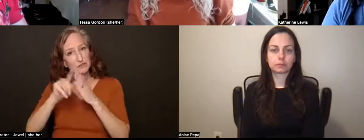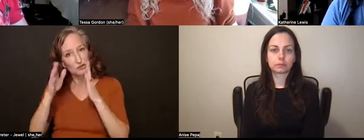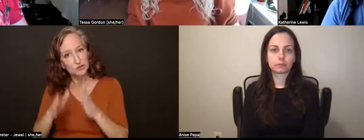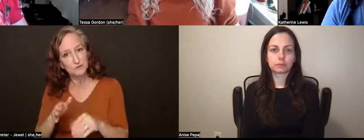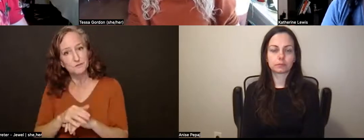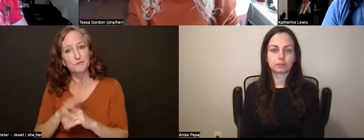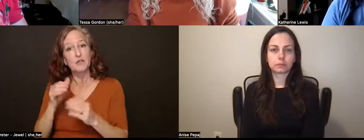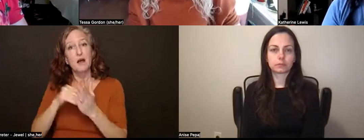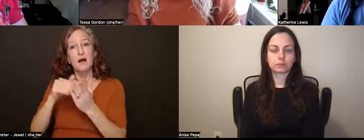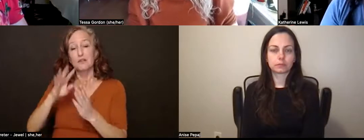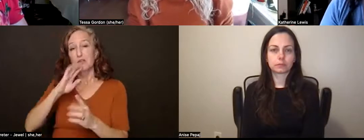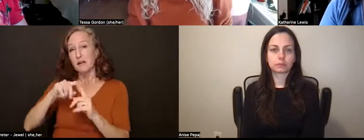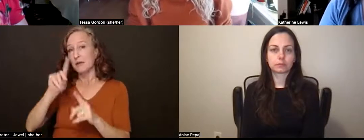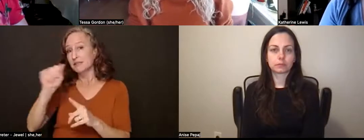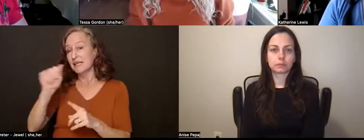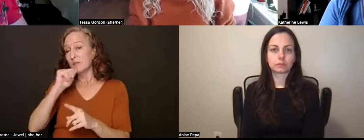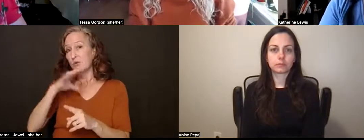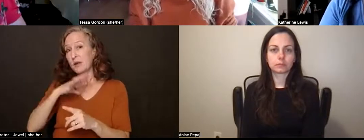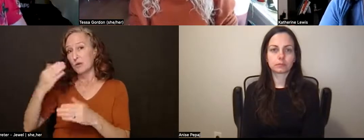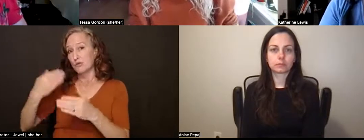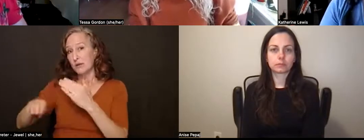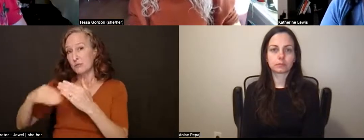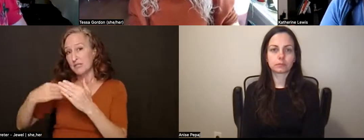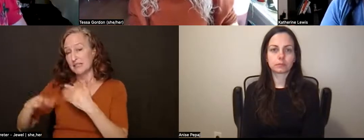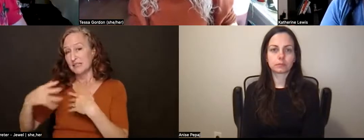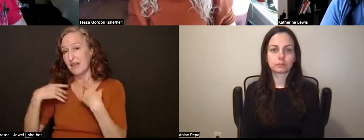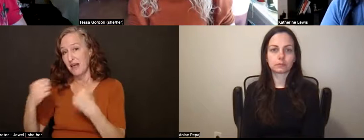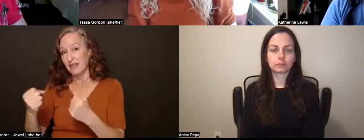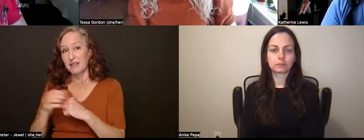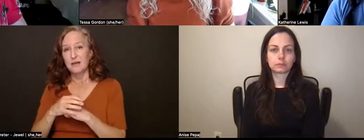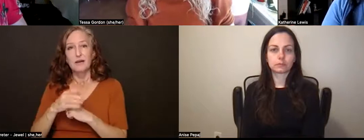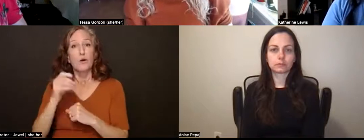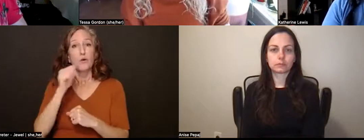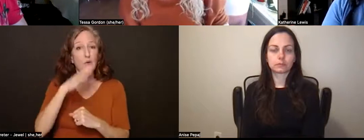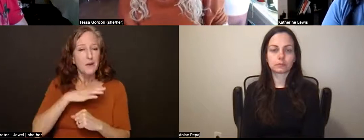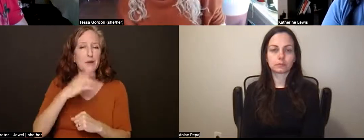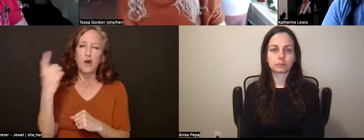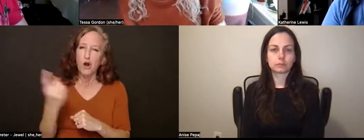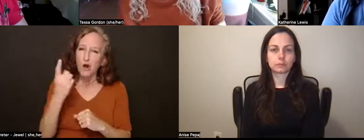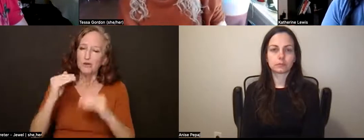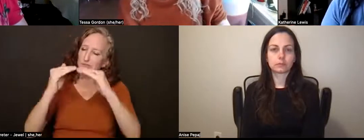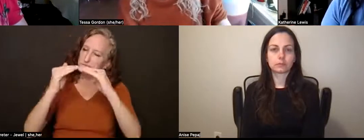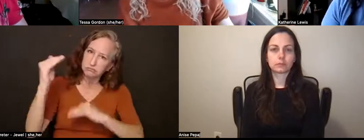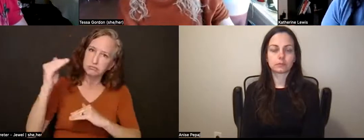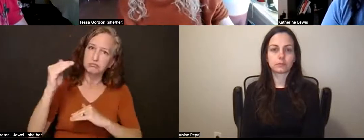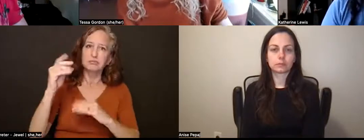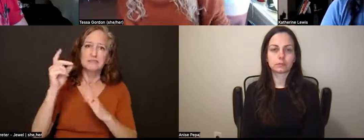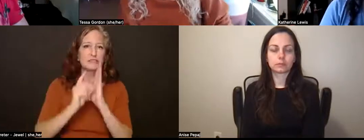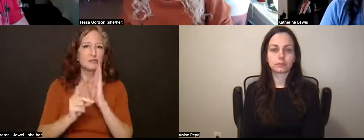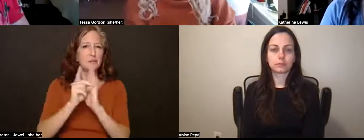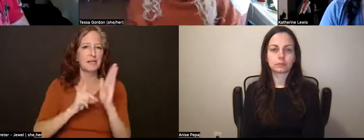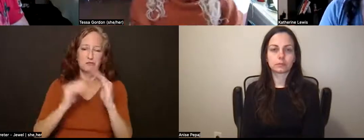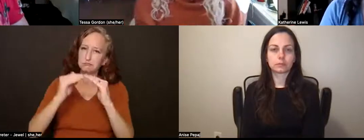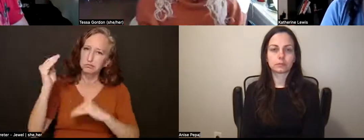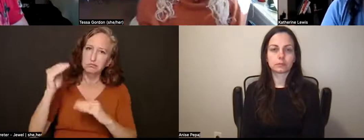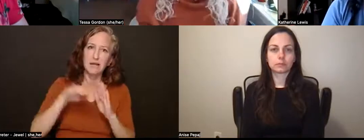women's reproductive health, in all healthcare, we face discrimination and unequal access. But there's a